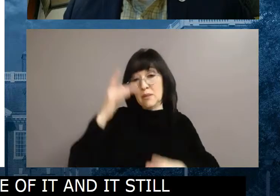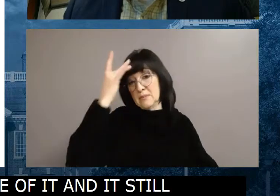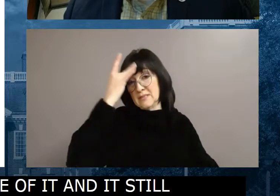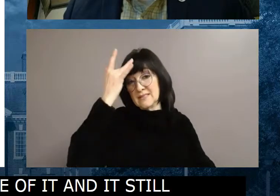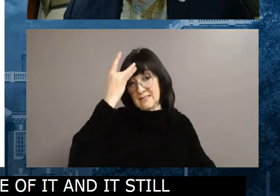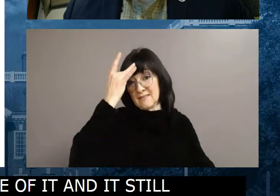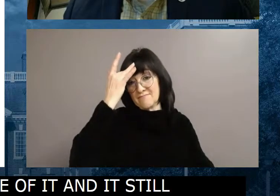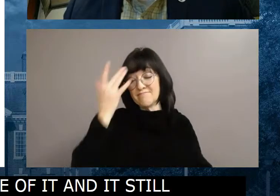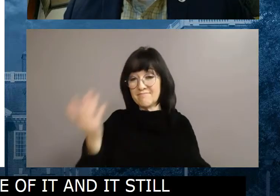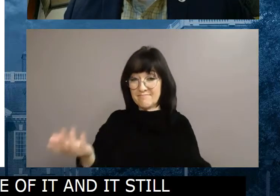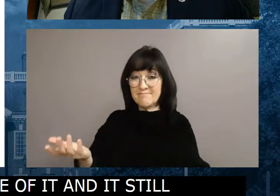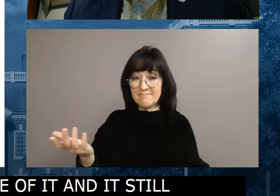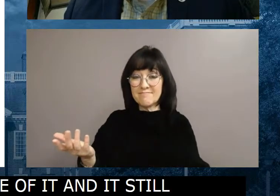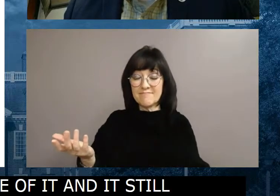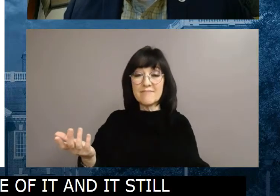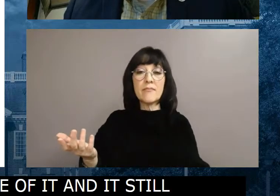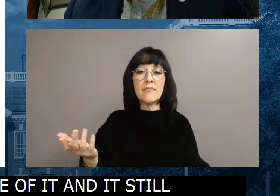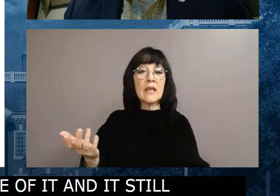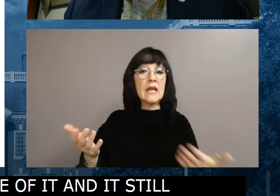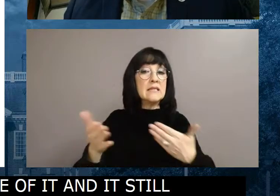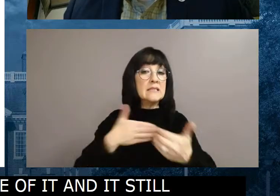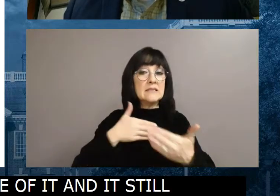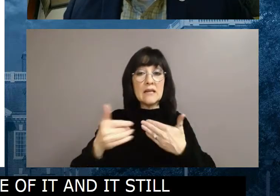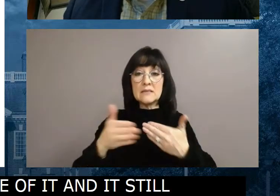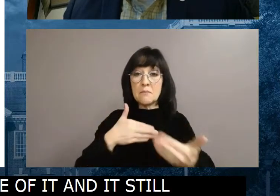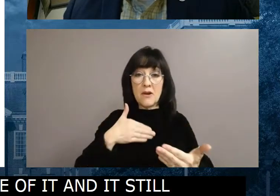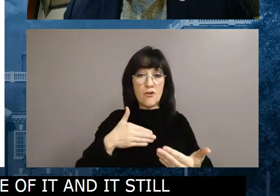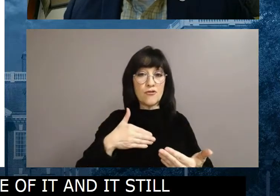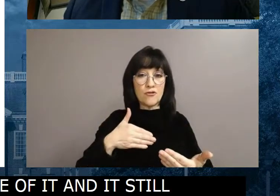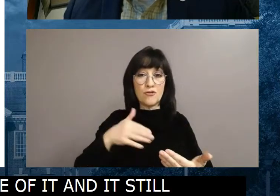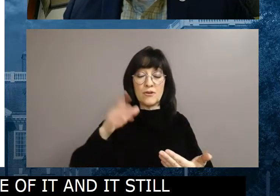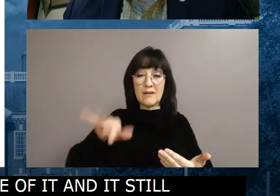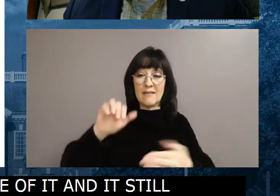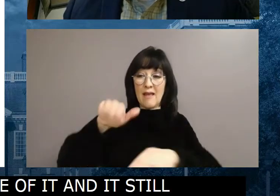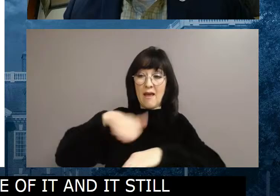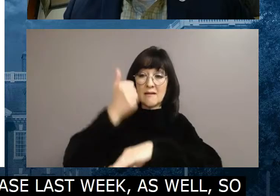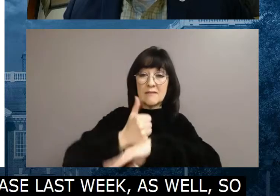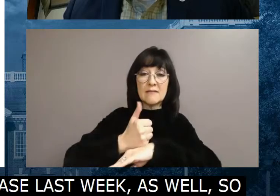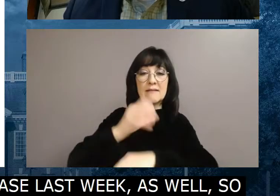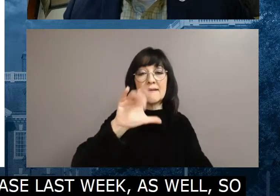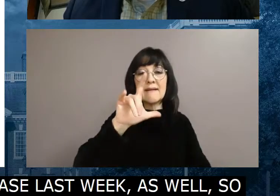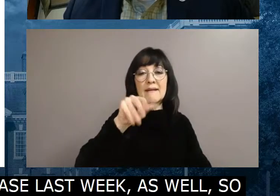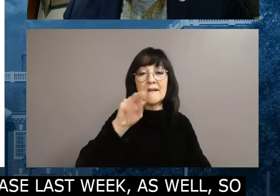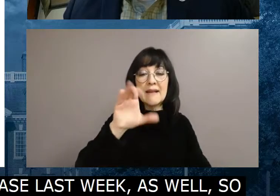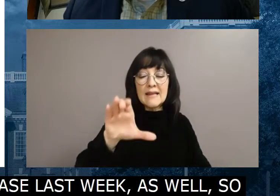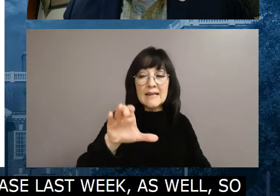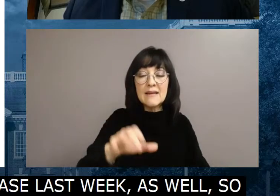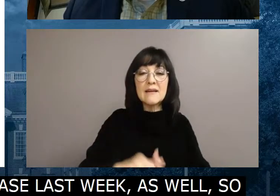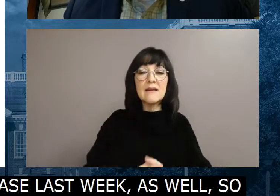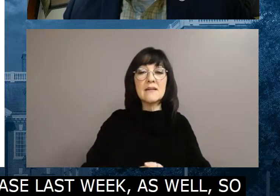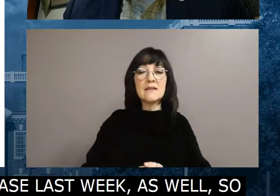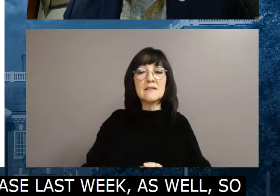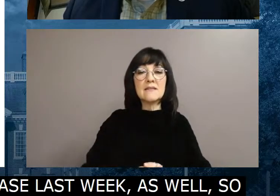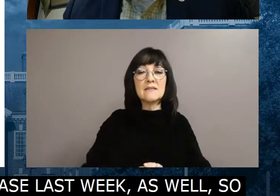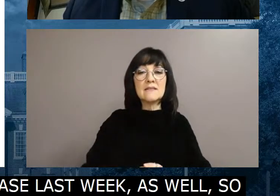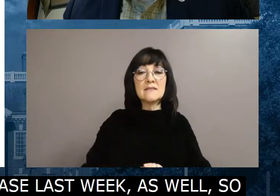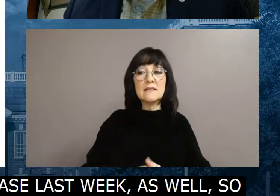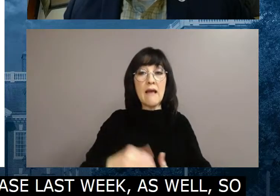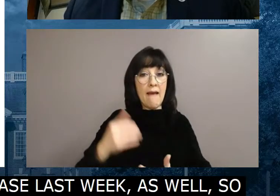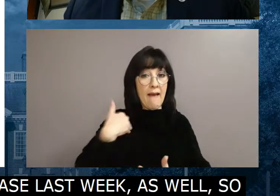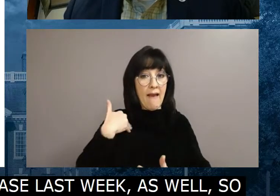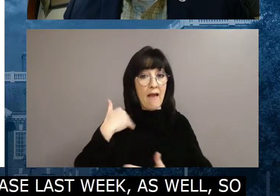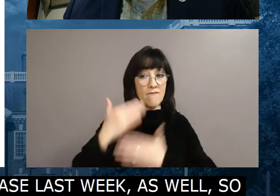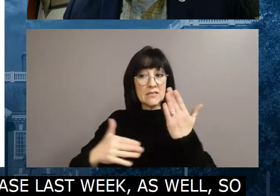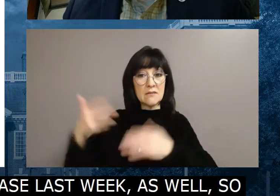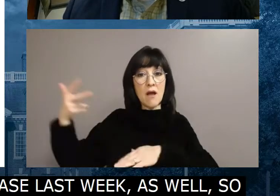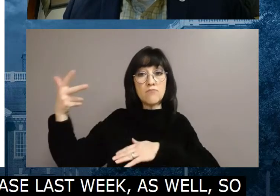opportunities, whether it's the static sites in the clinics, the state, the mobile sites, the pop-up sites